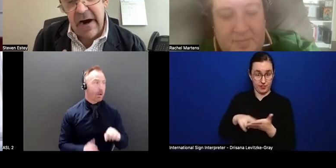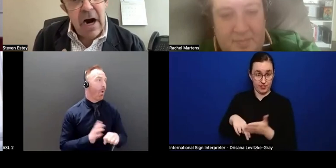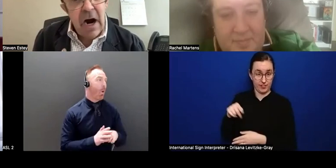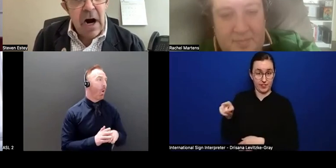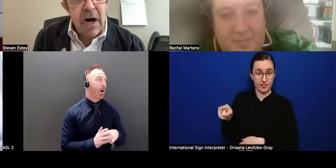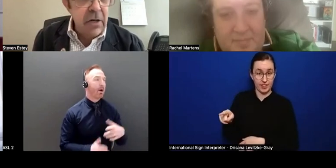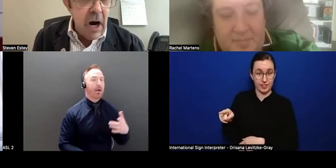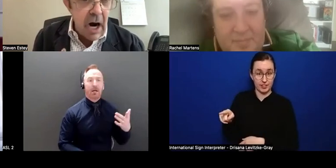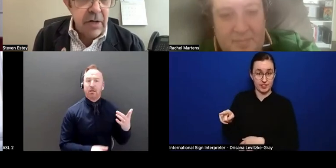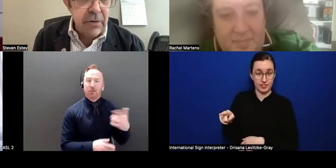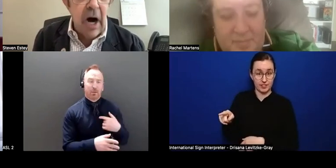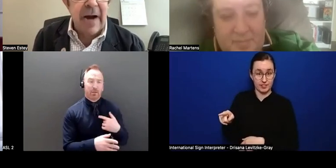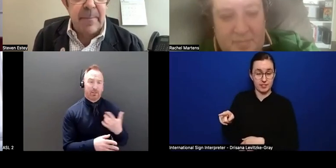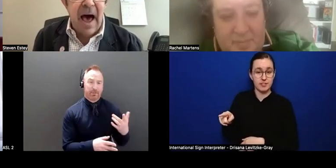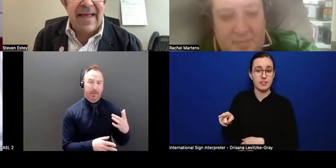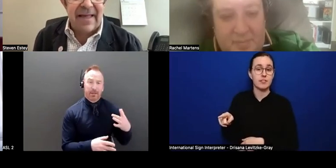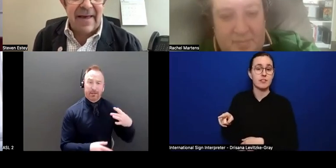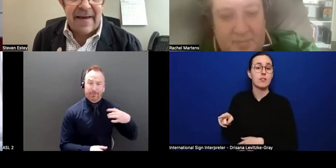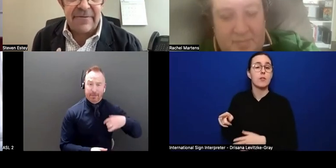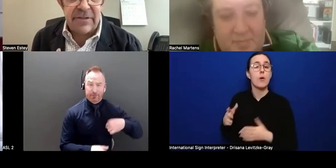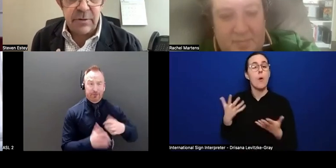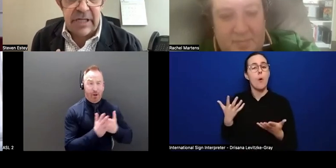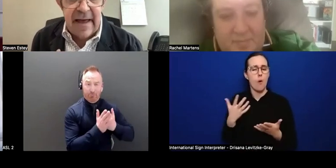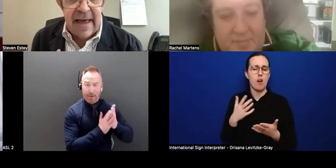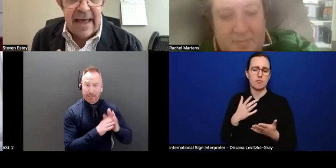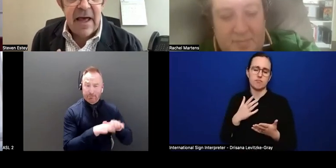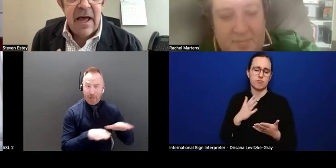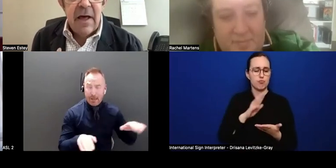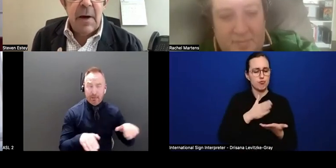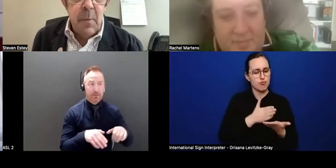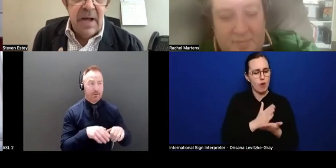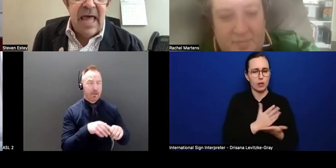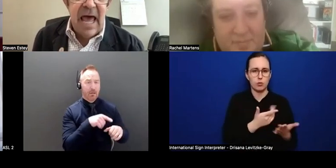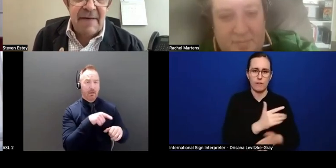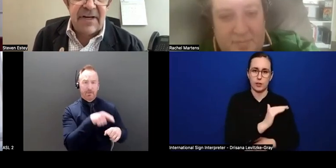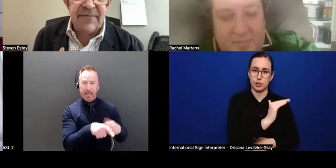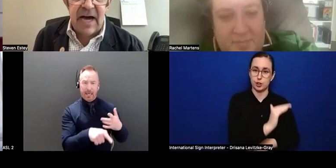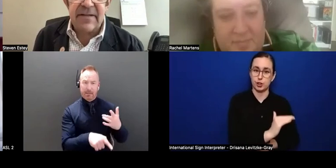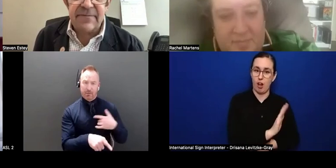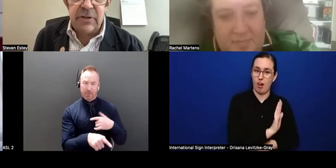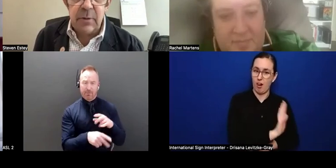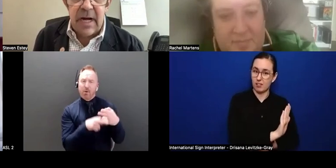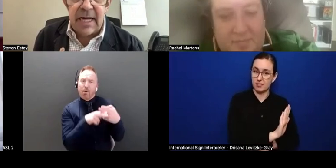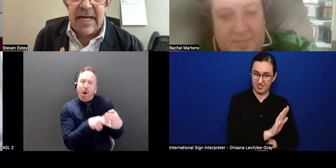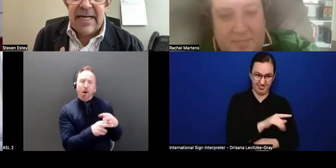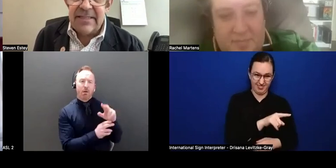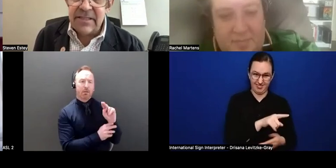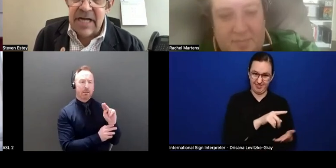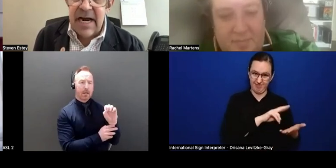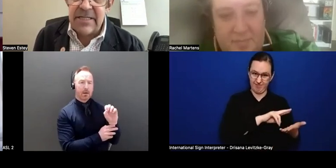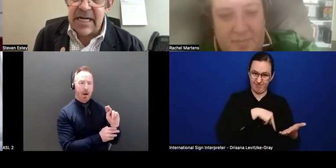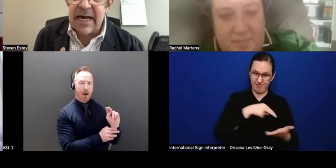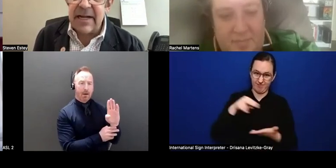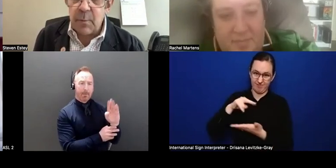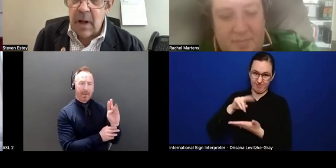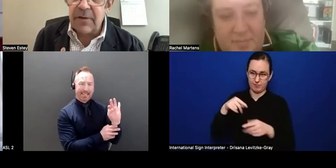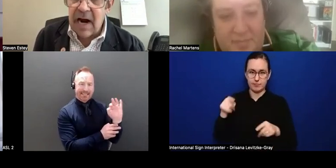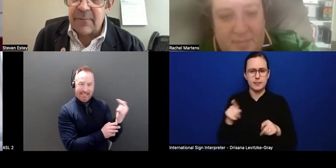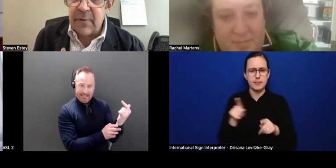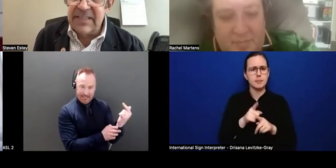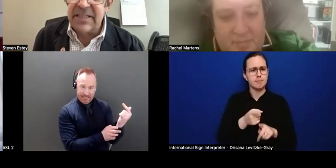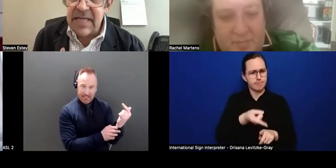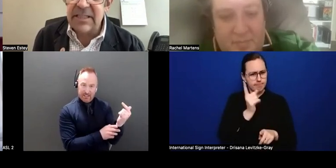CEDA, are non-binding, as you say, that what they have the effect of doing is changing in a